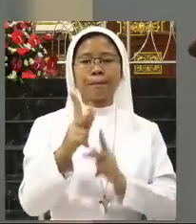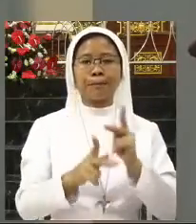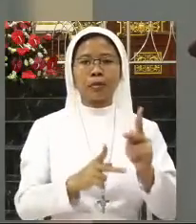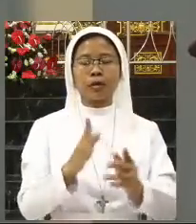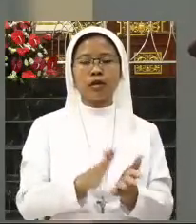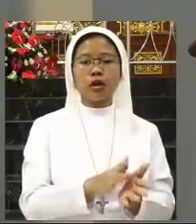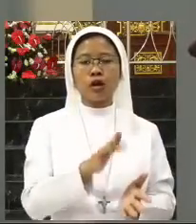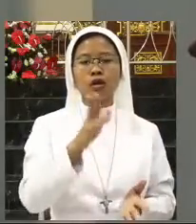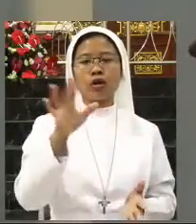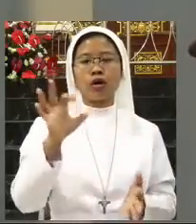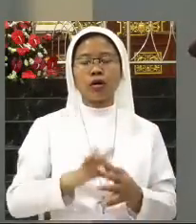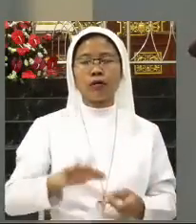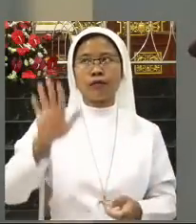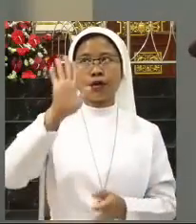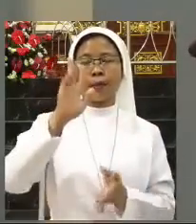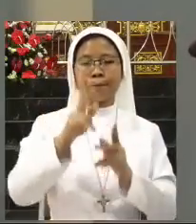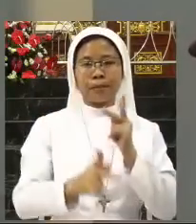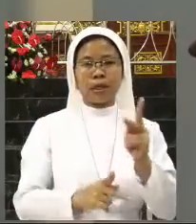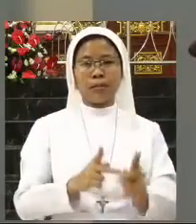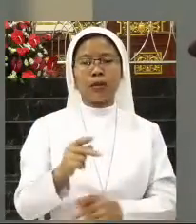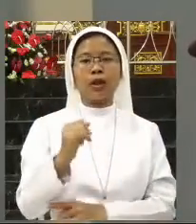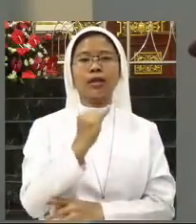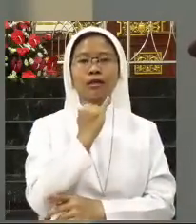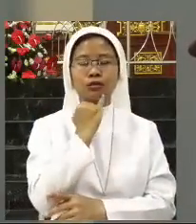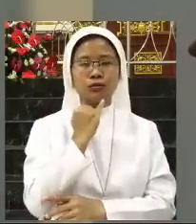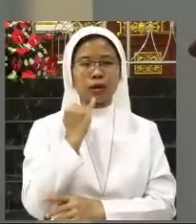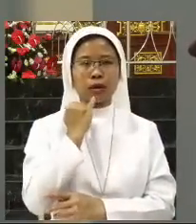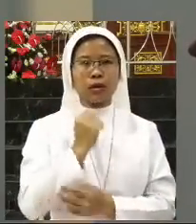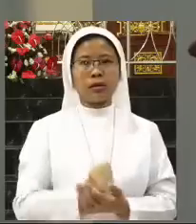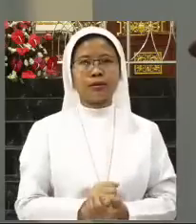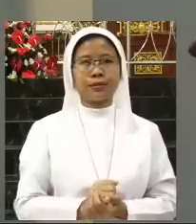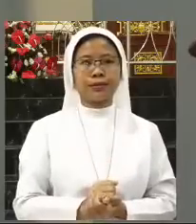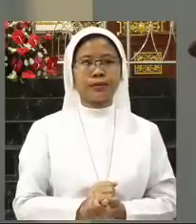the glory of your people Israel."